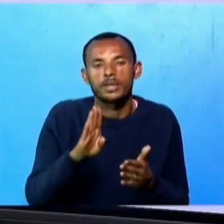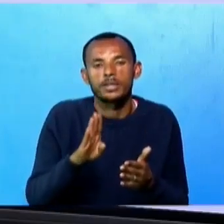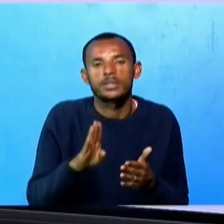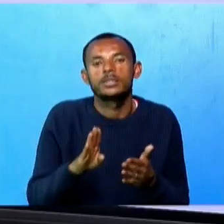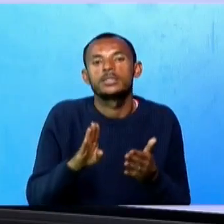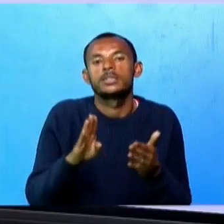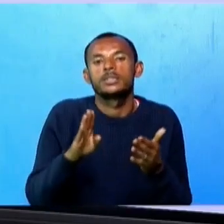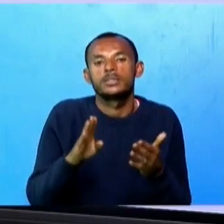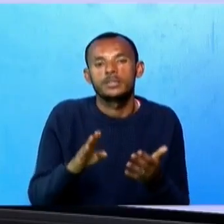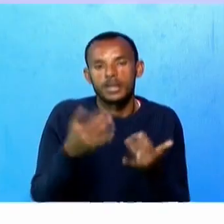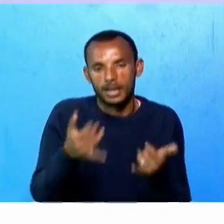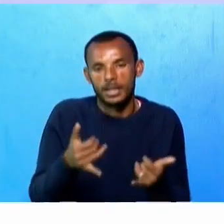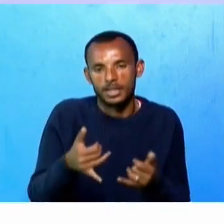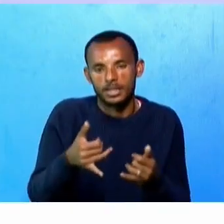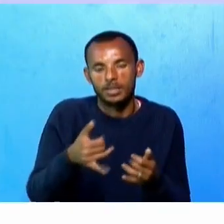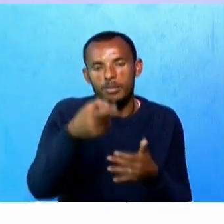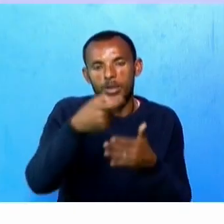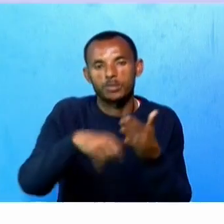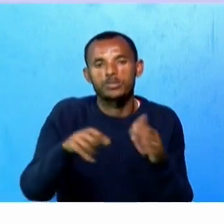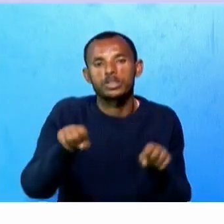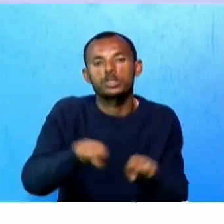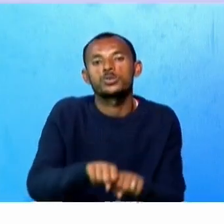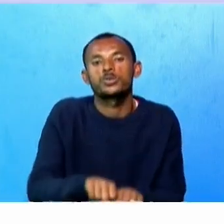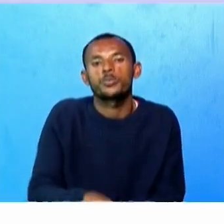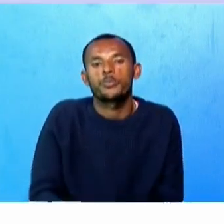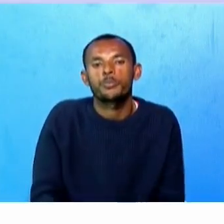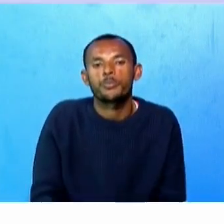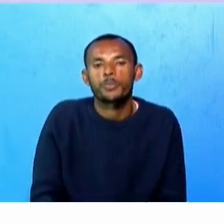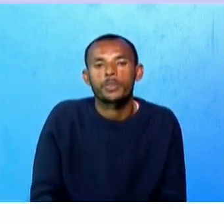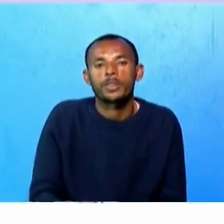shoe. So take this difference,